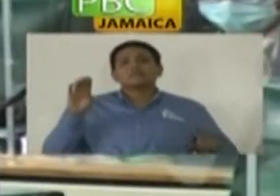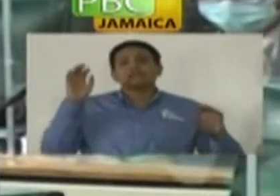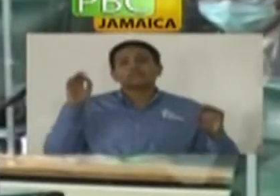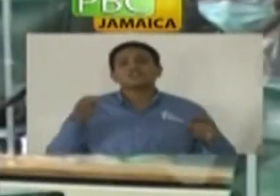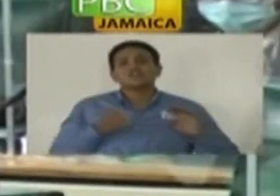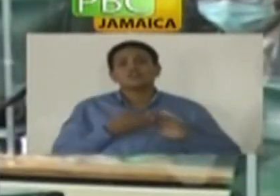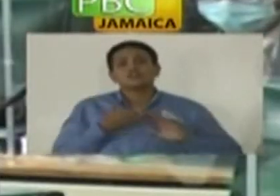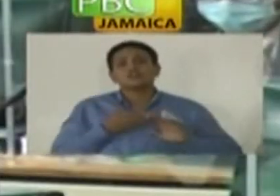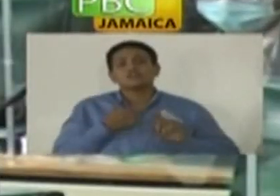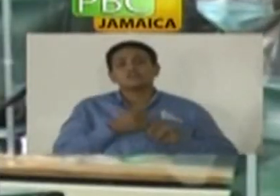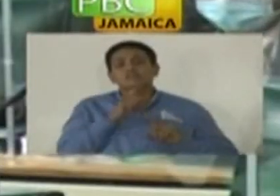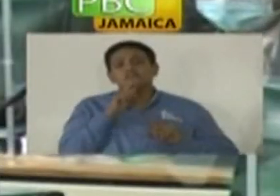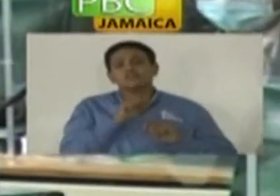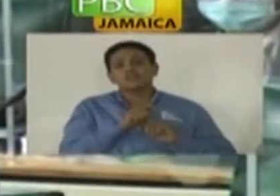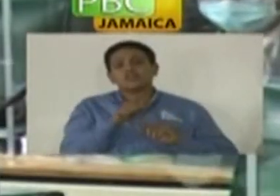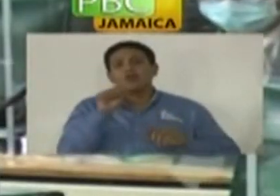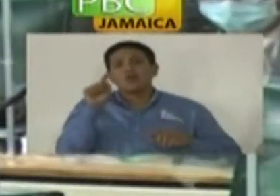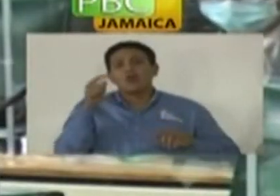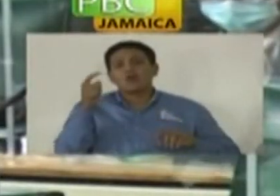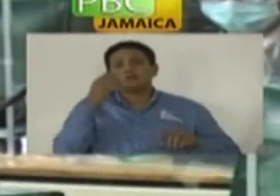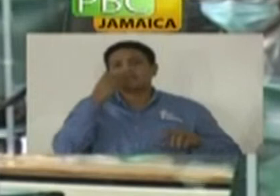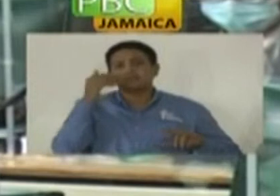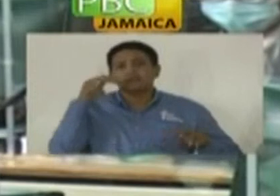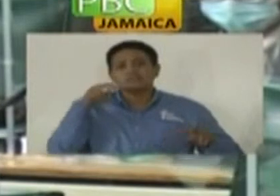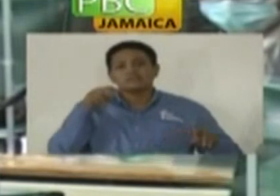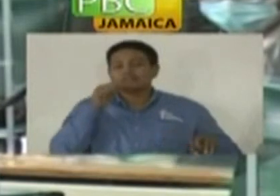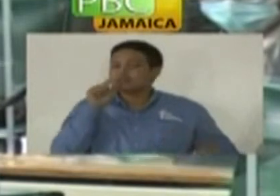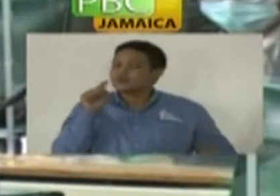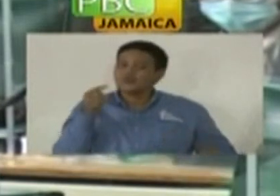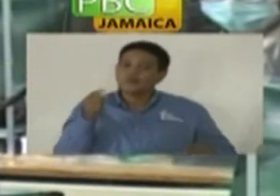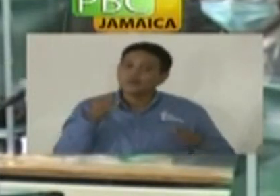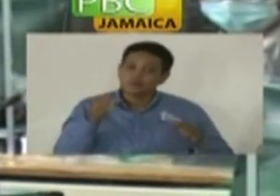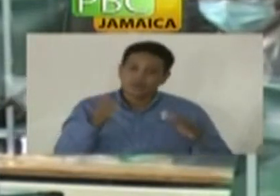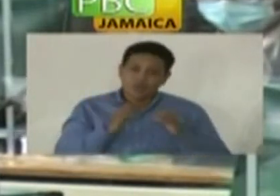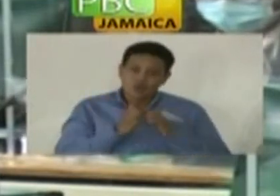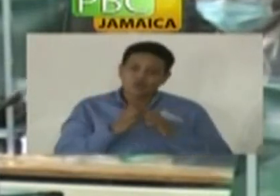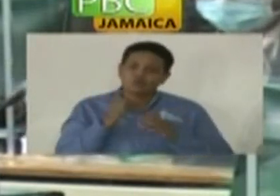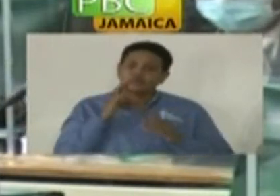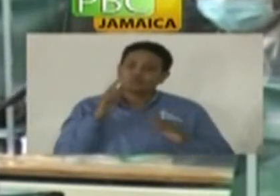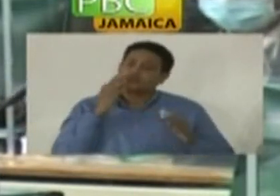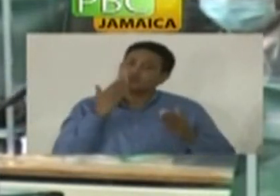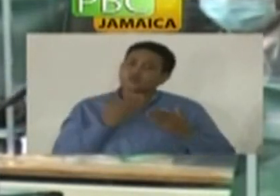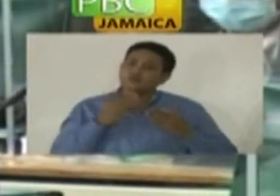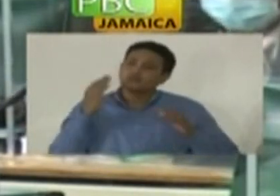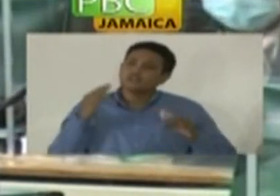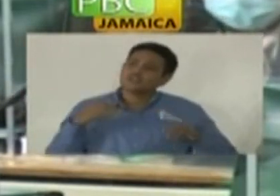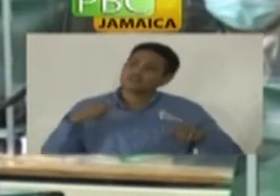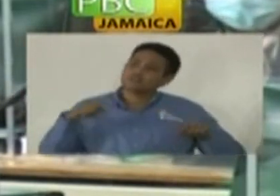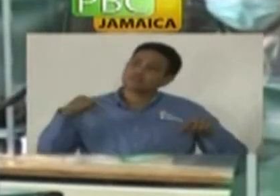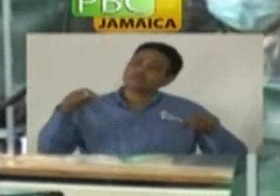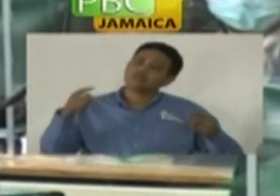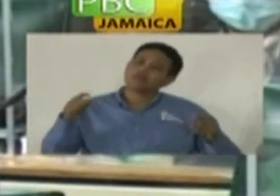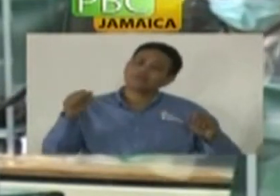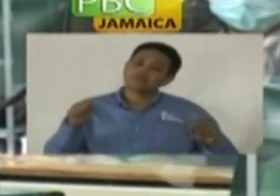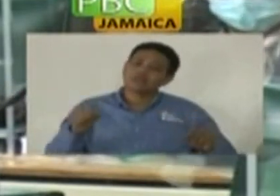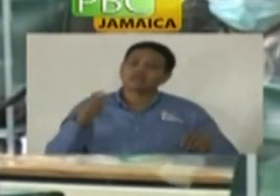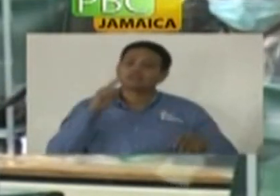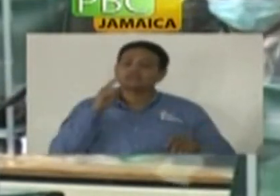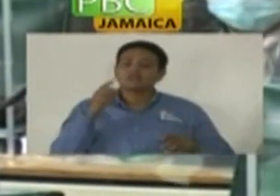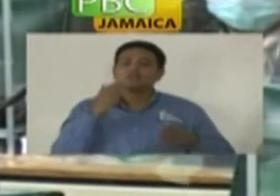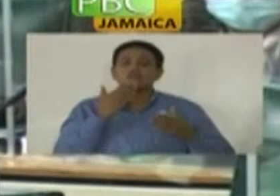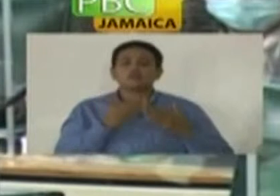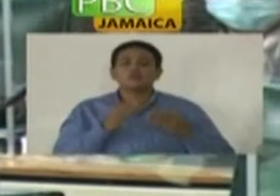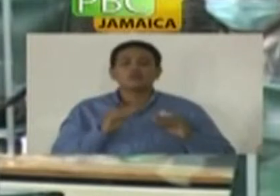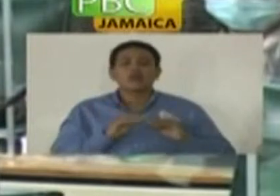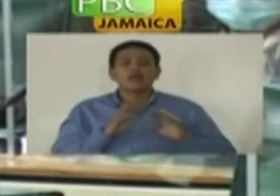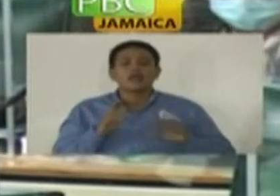decision-making is certainly always the best, this is not the only way in which sound decisions can be made. And it is quite